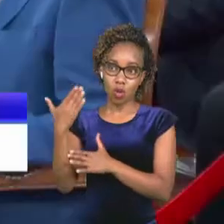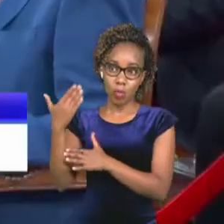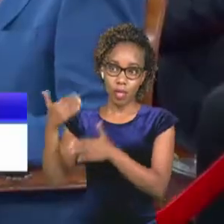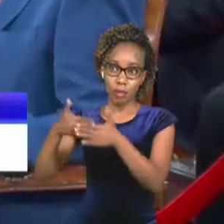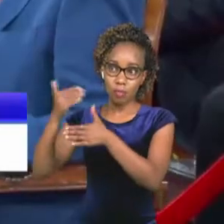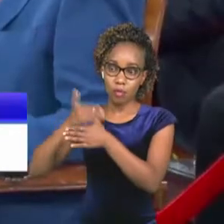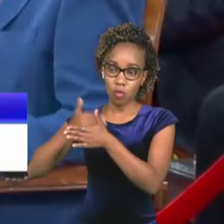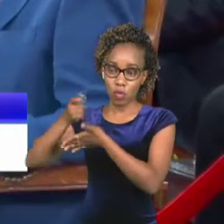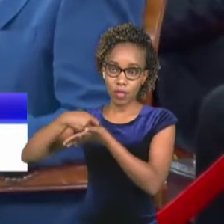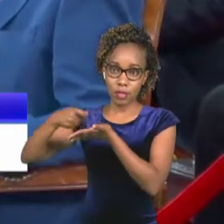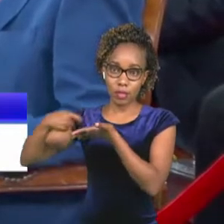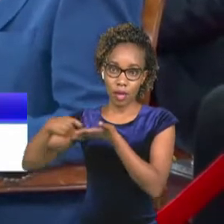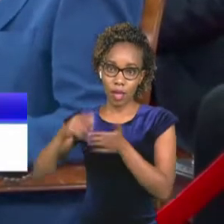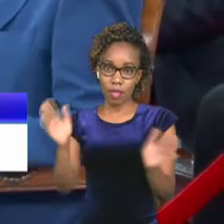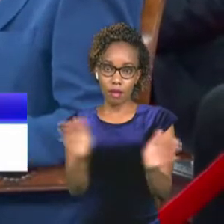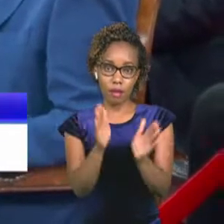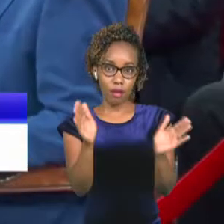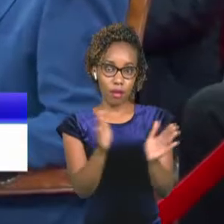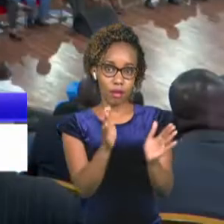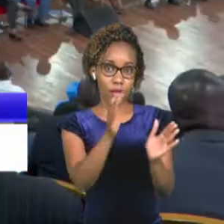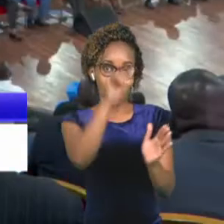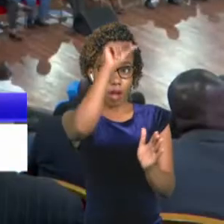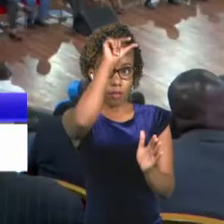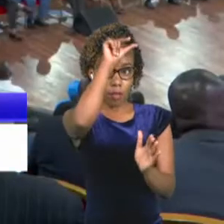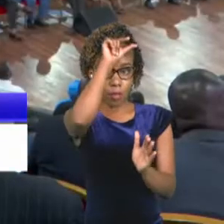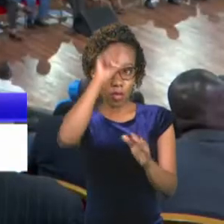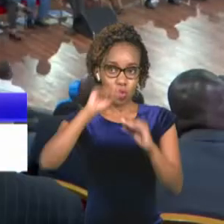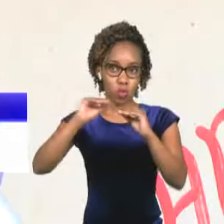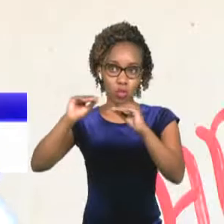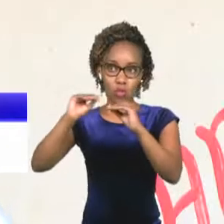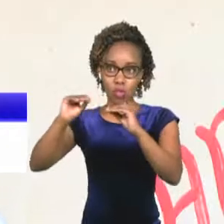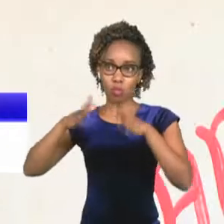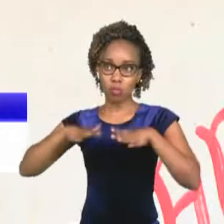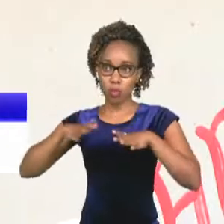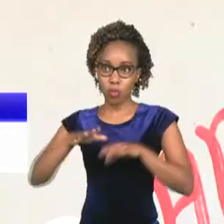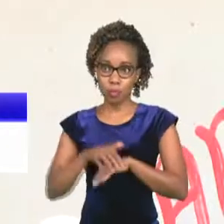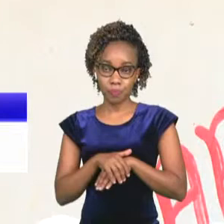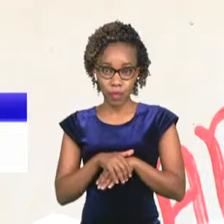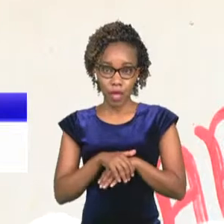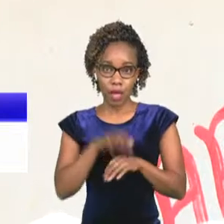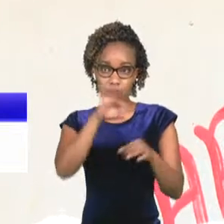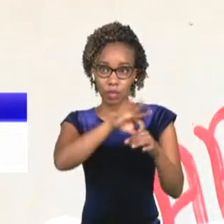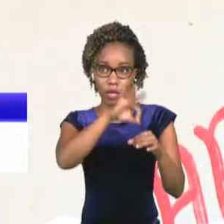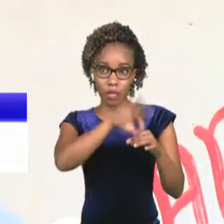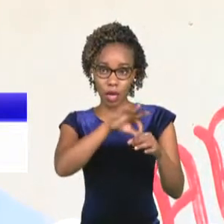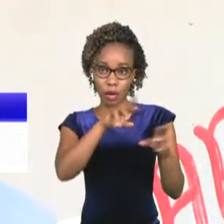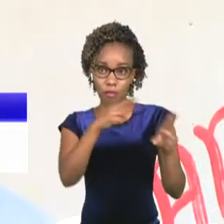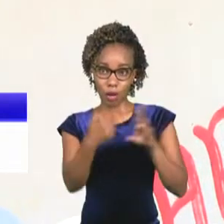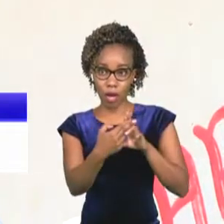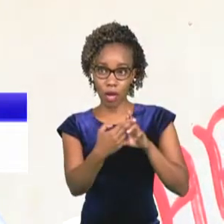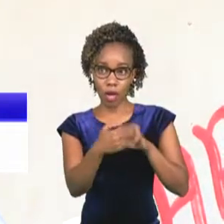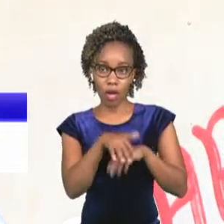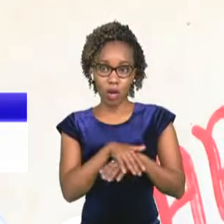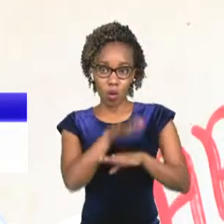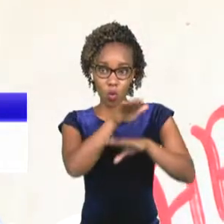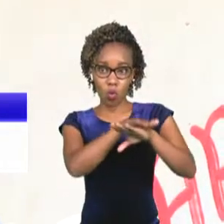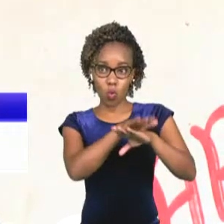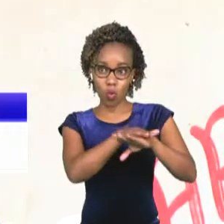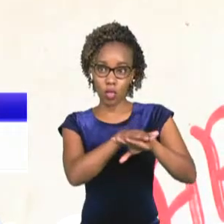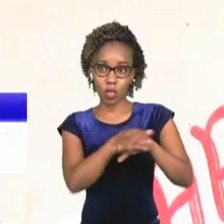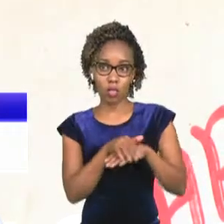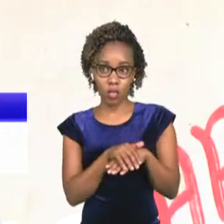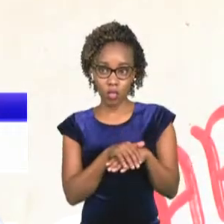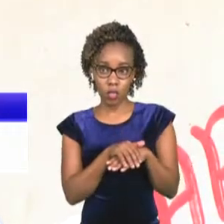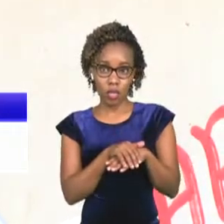too urged the government to play their part in educating the masses. Katika referendum ni vizuri tutumiwe